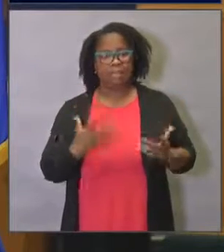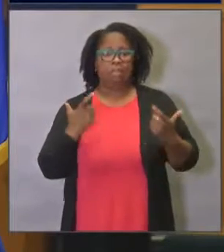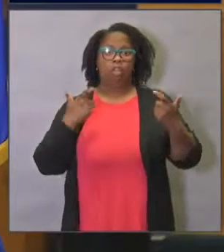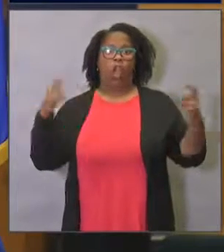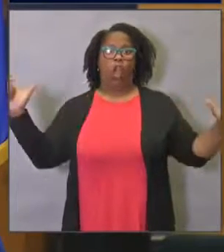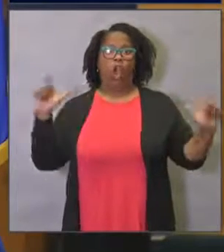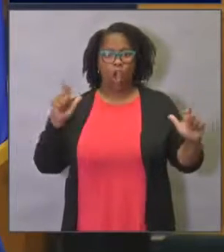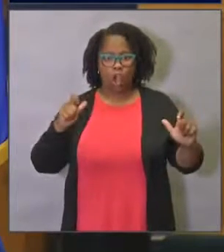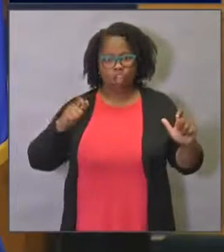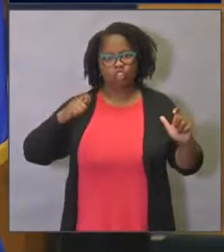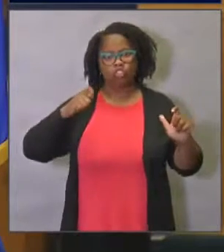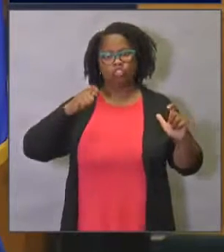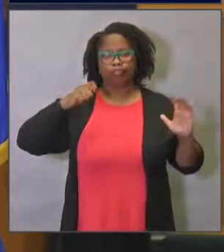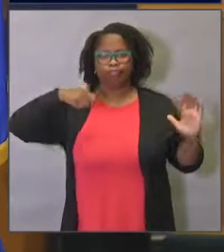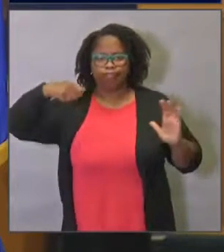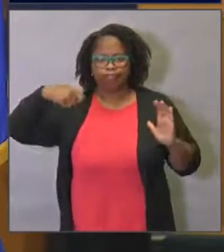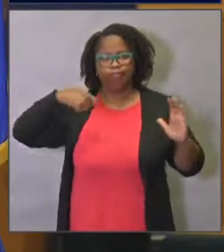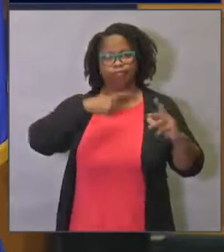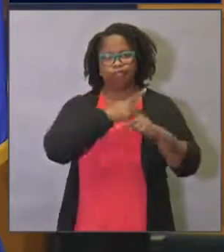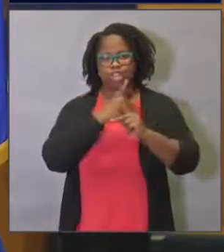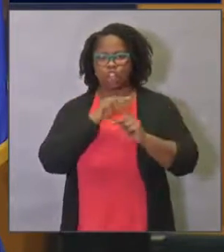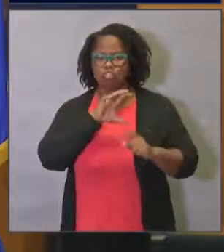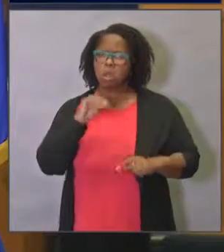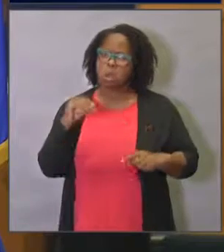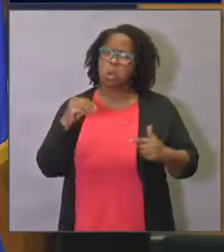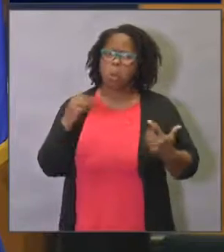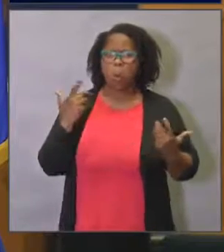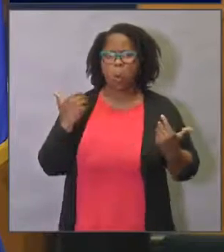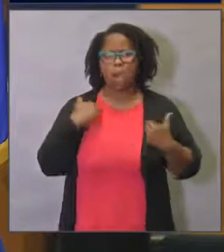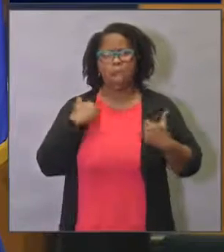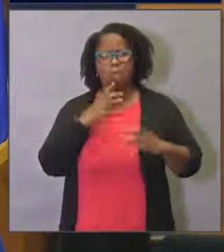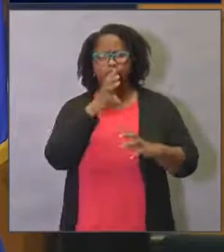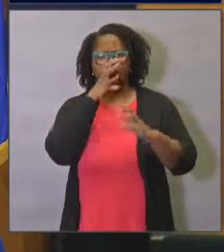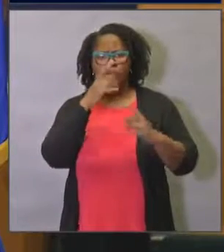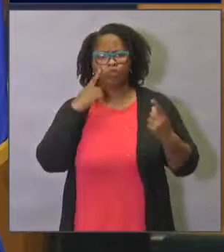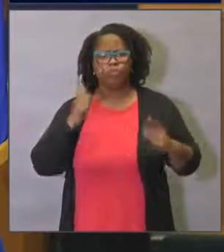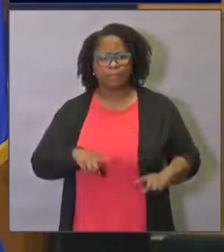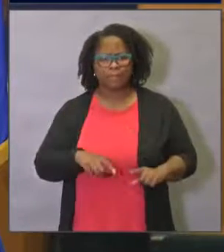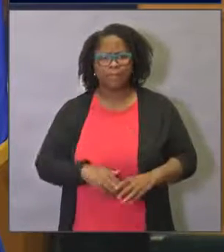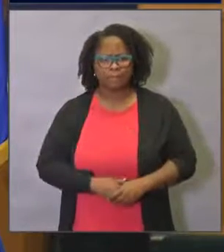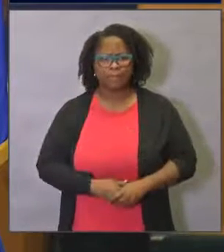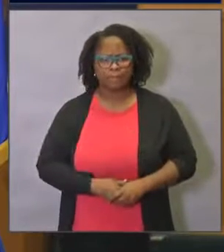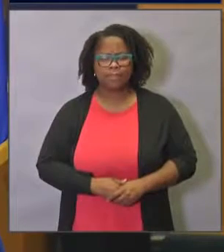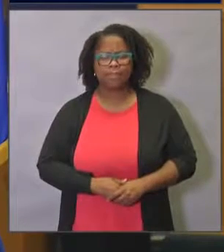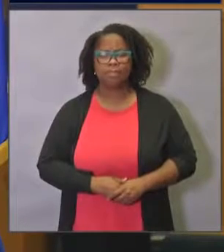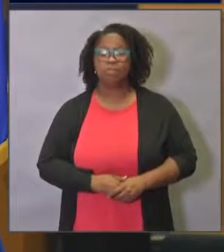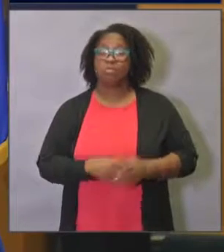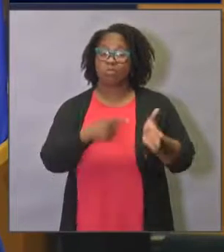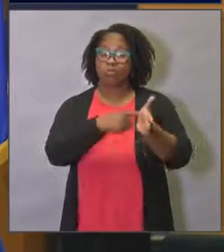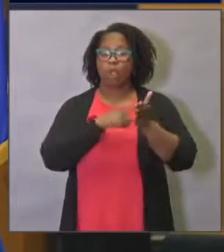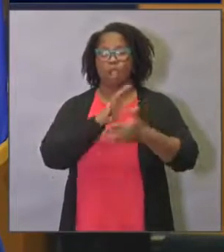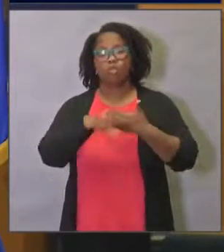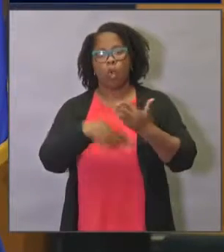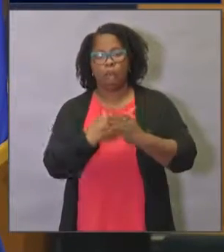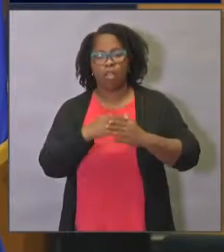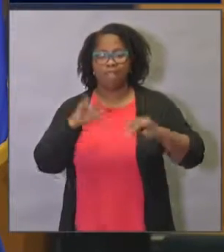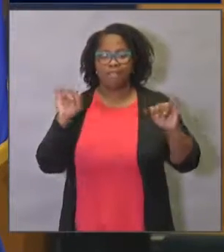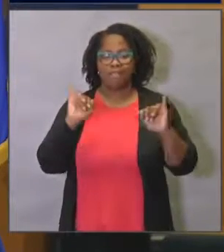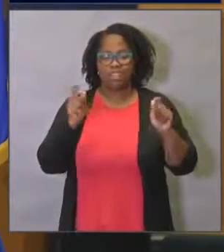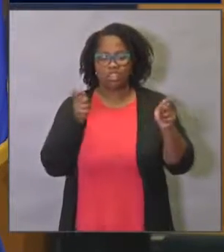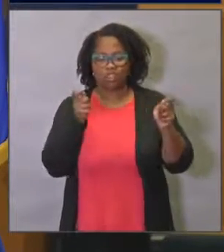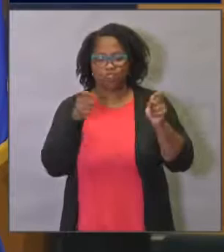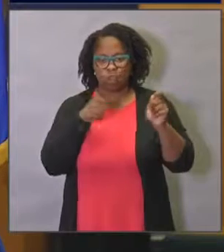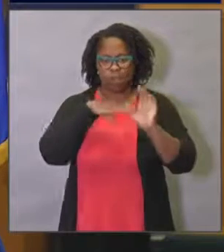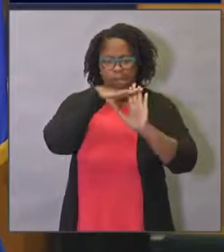production companies, and it requires both of all of the infection control that we always talk